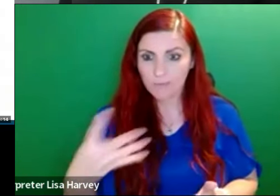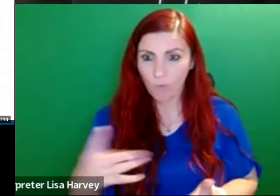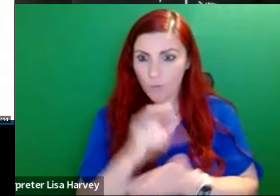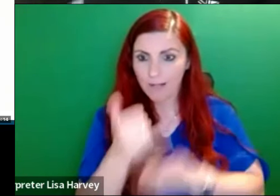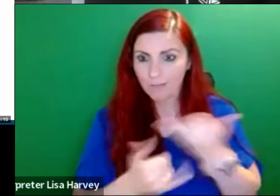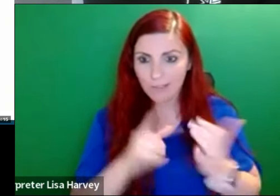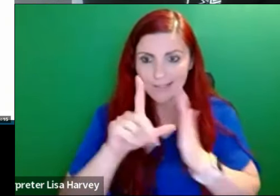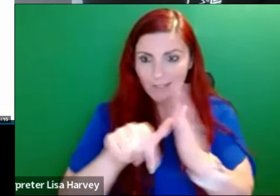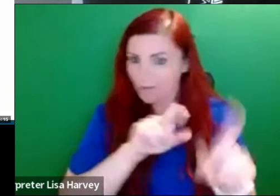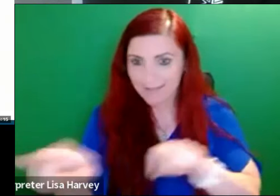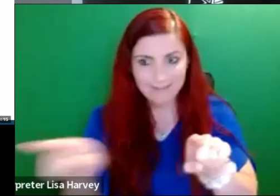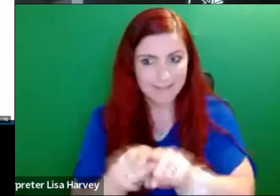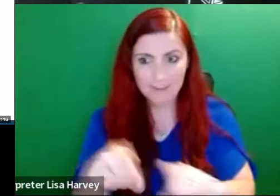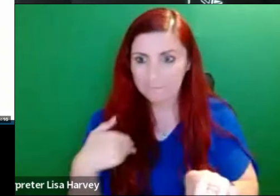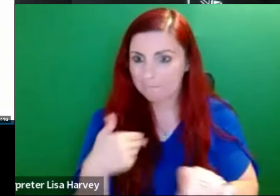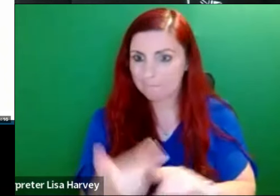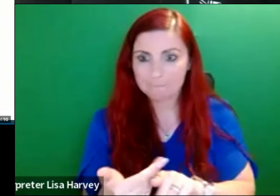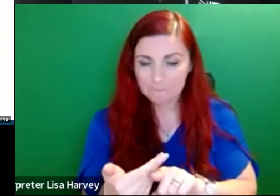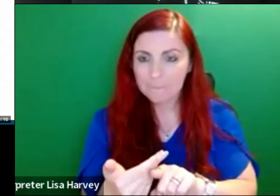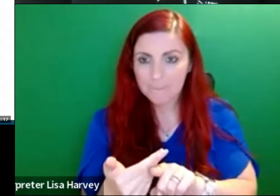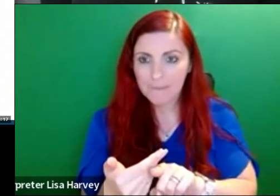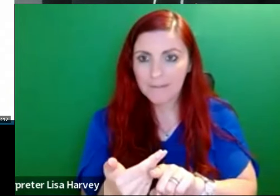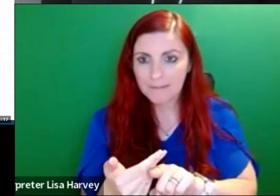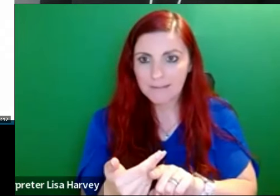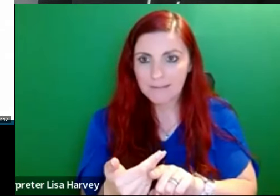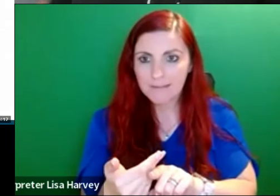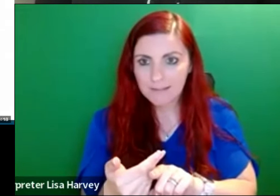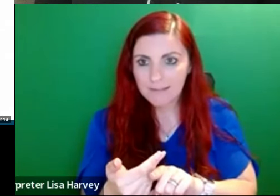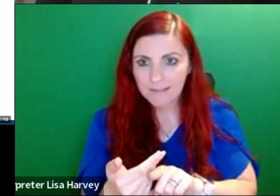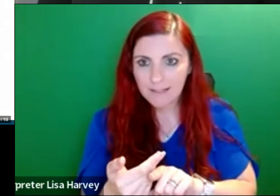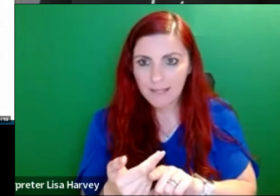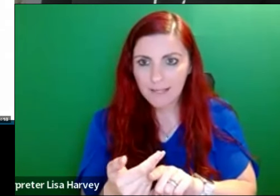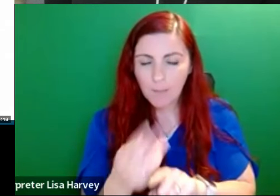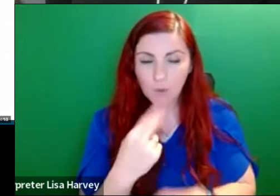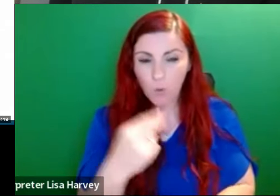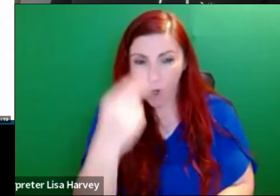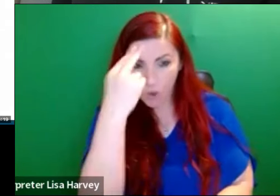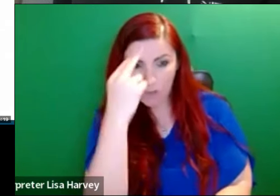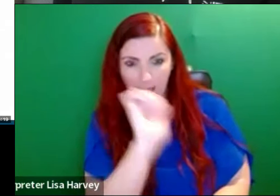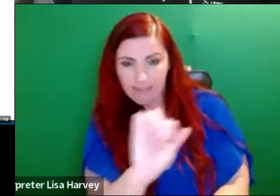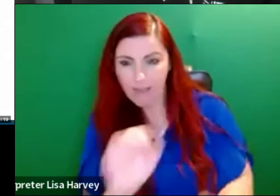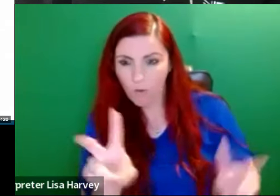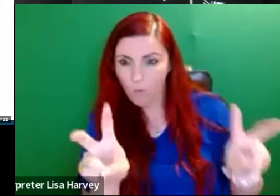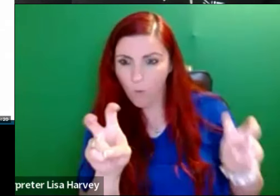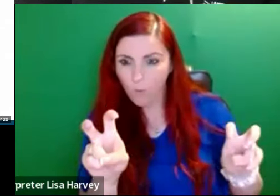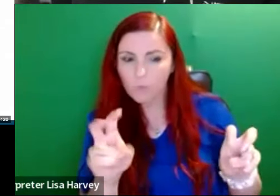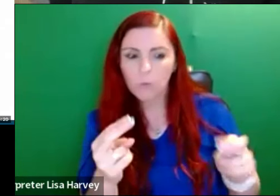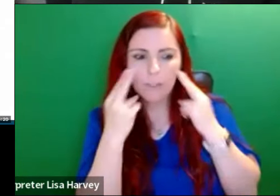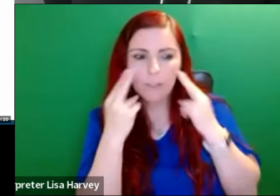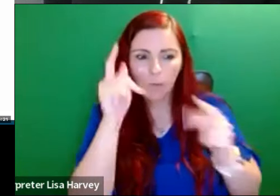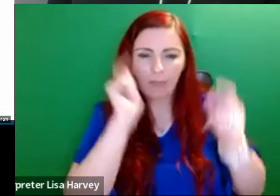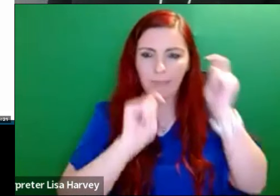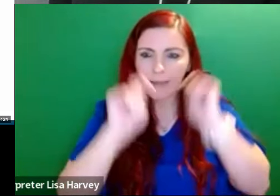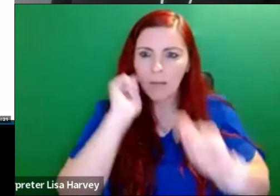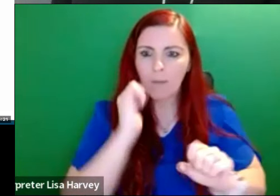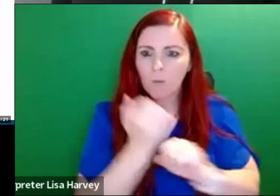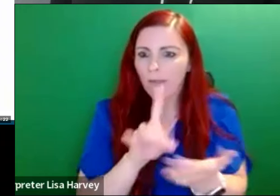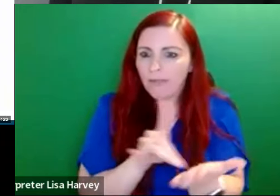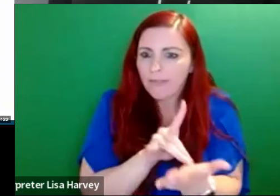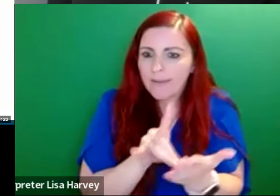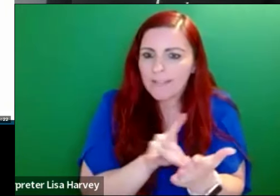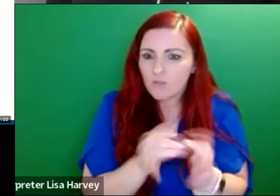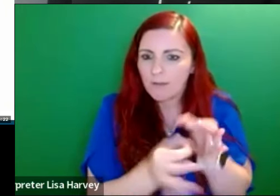2024. And I suppose to maybe understand that quote, we need to look at it in the context of the history of linguistic